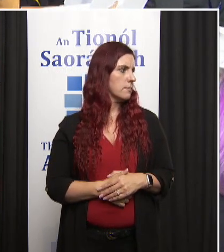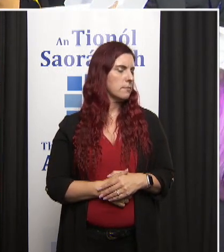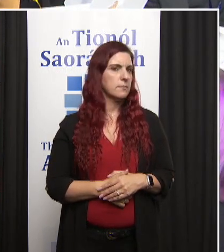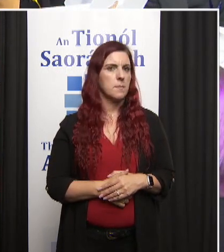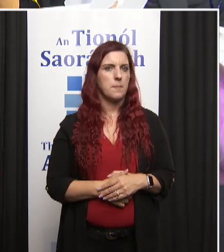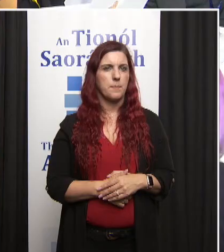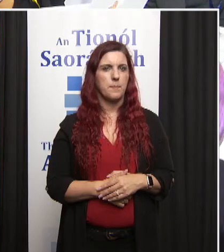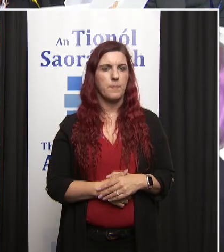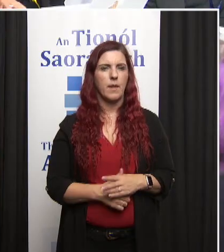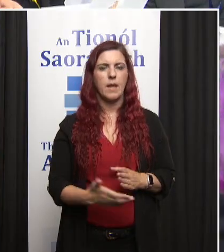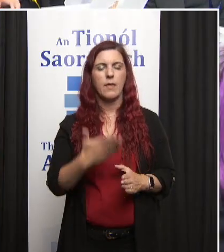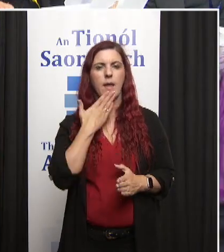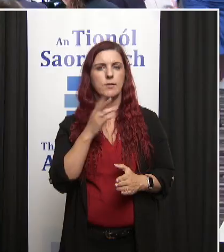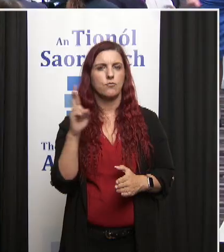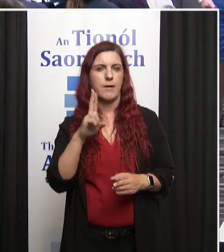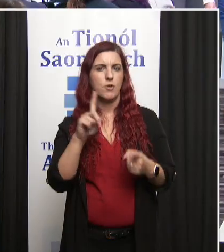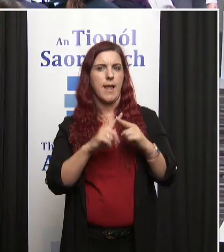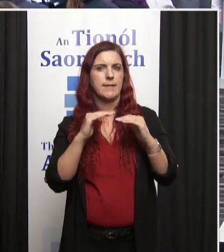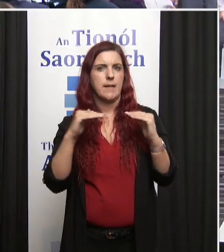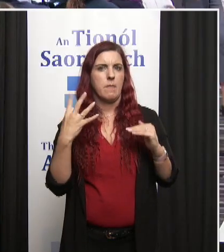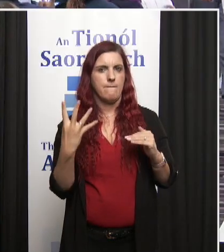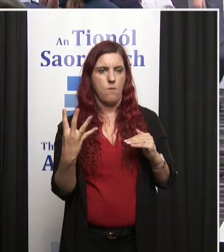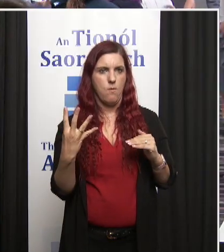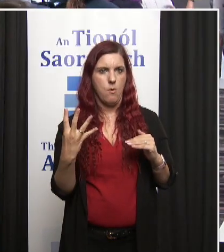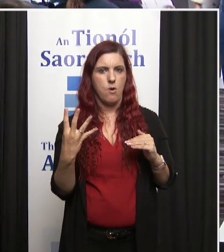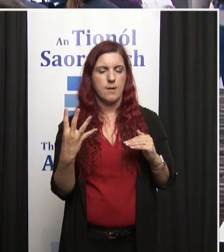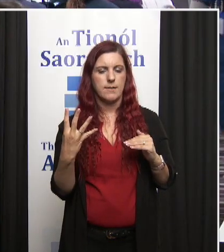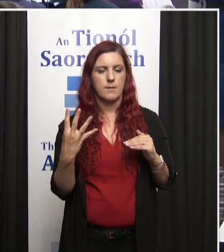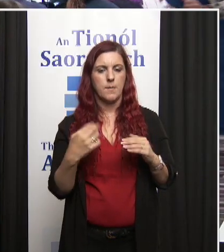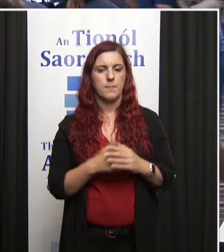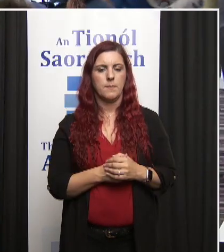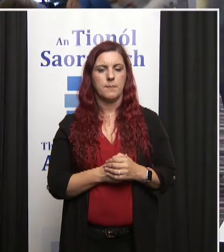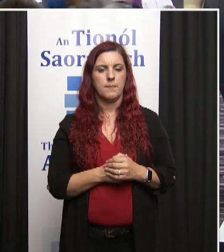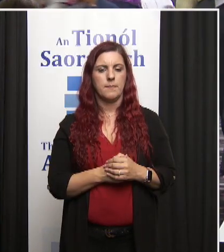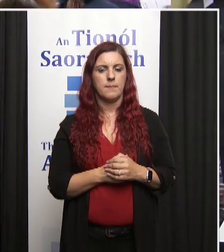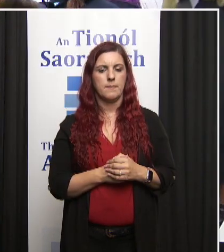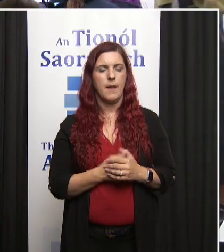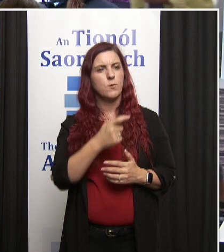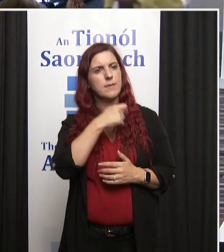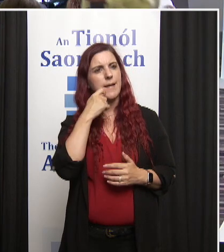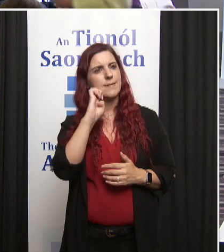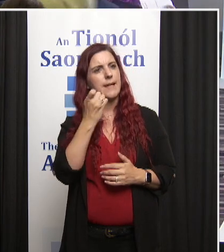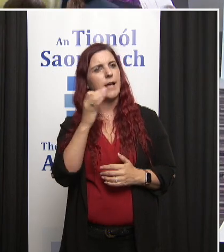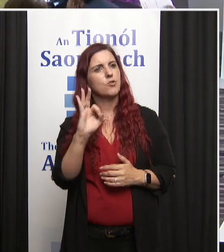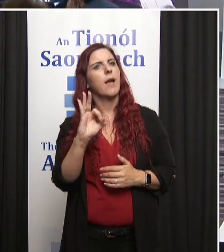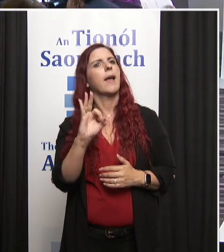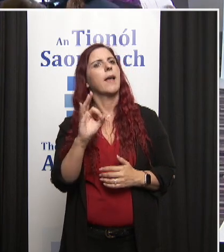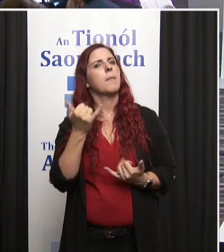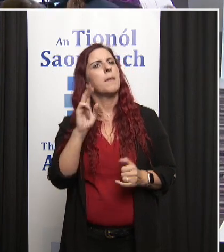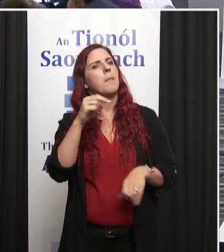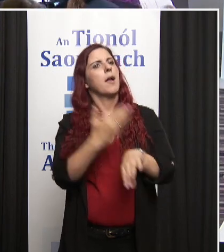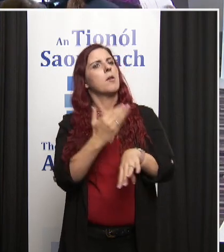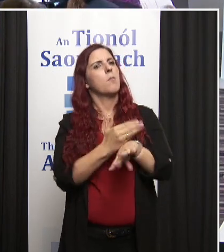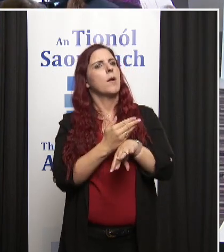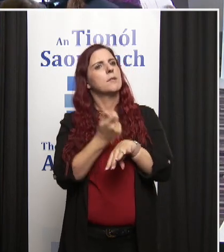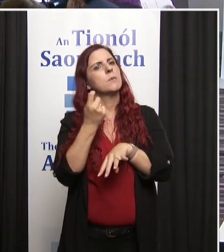Thanks, Rachel and Table 4. I must say, EAG, you might be unemployed for 3 weeks'